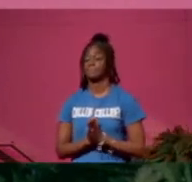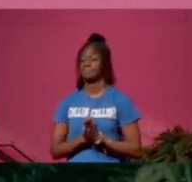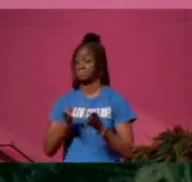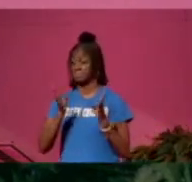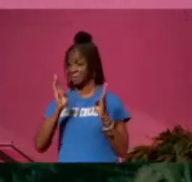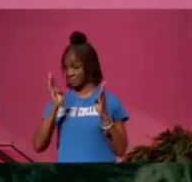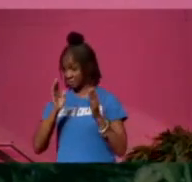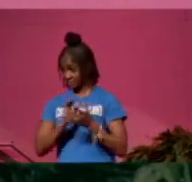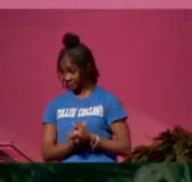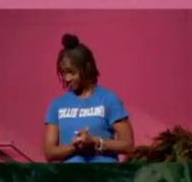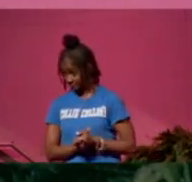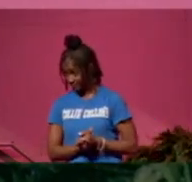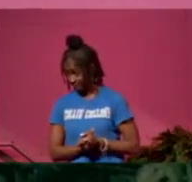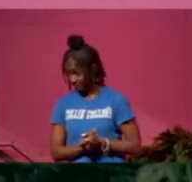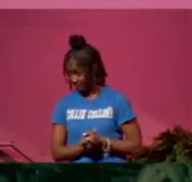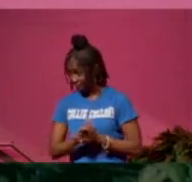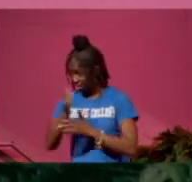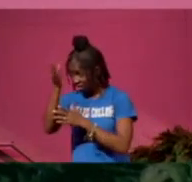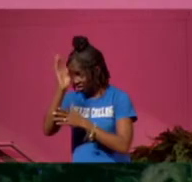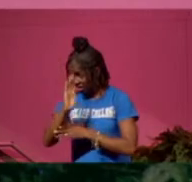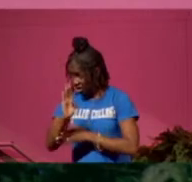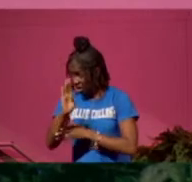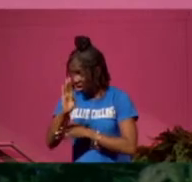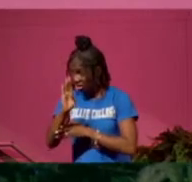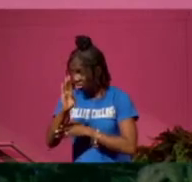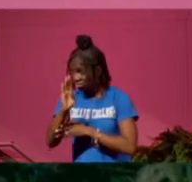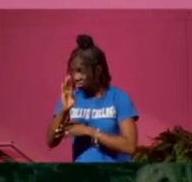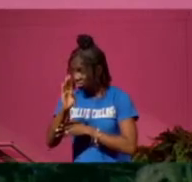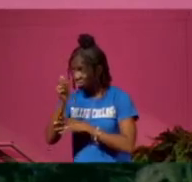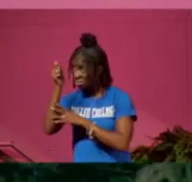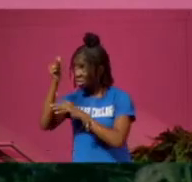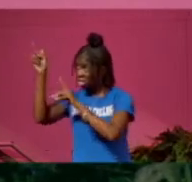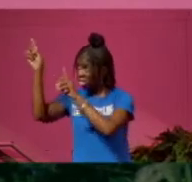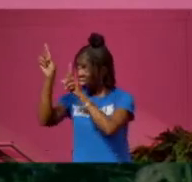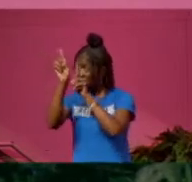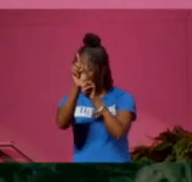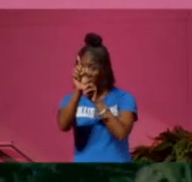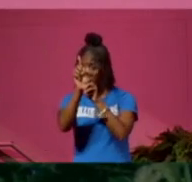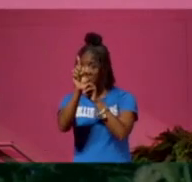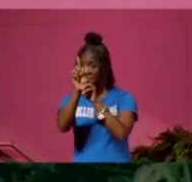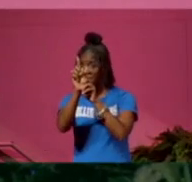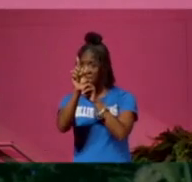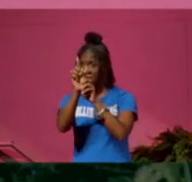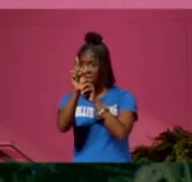Come in. God is with you, but the question is, are you with him?